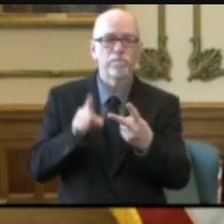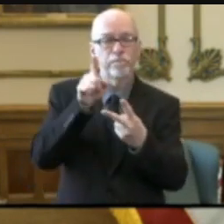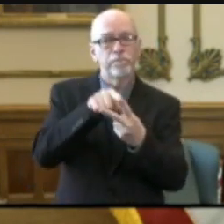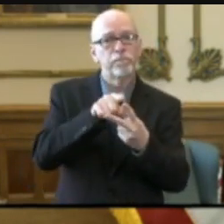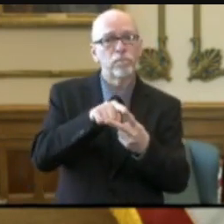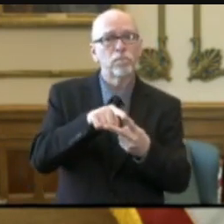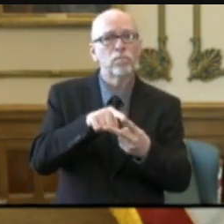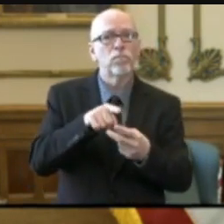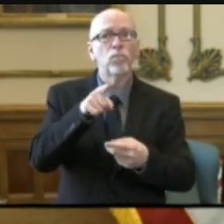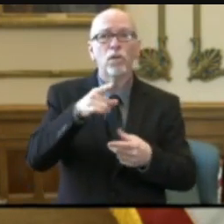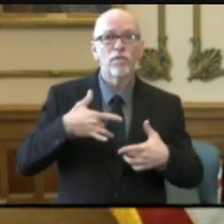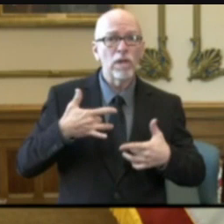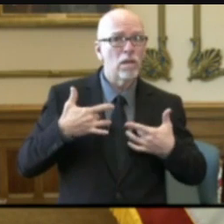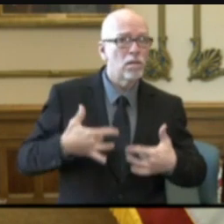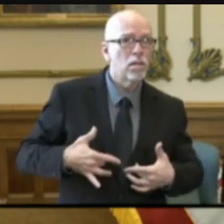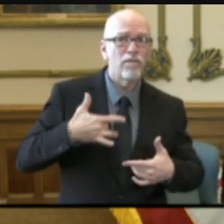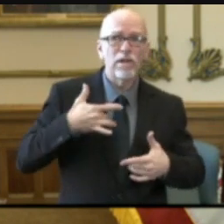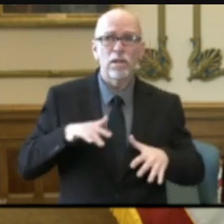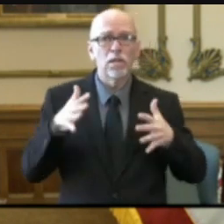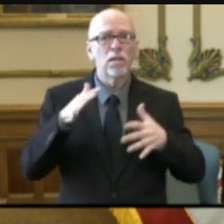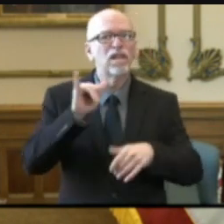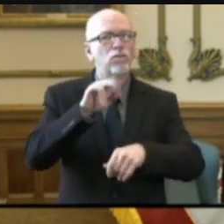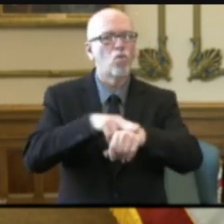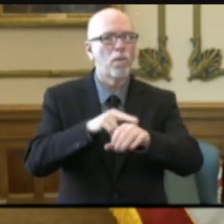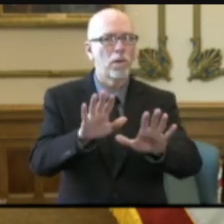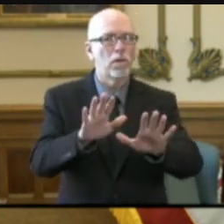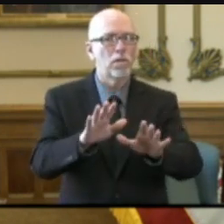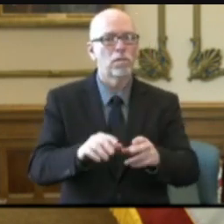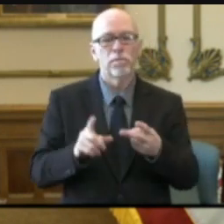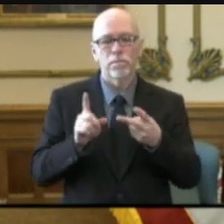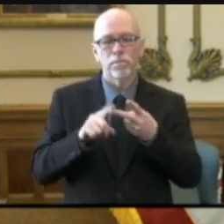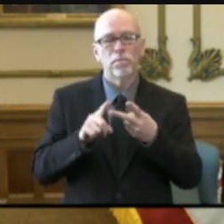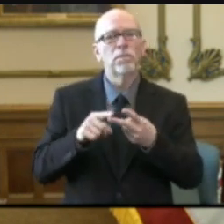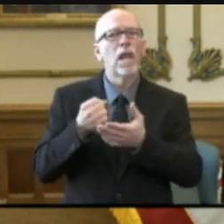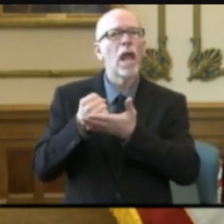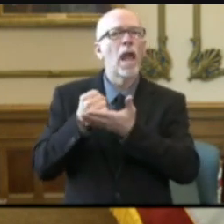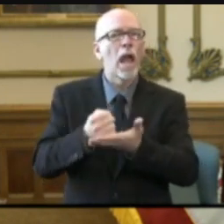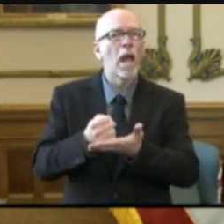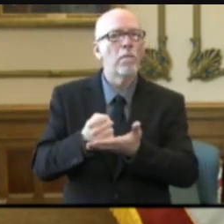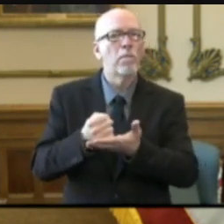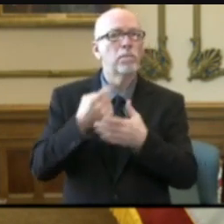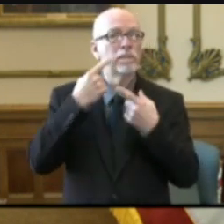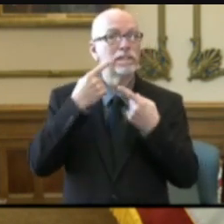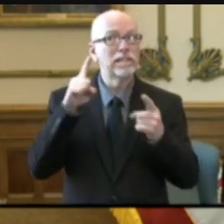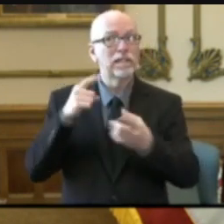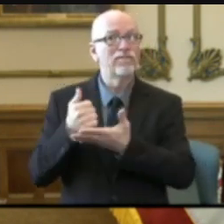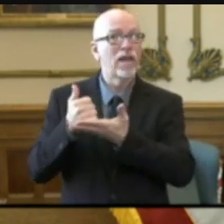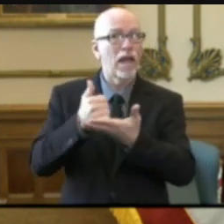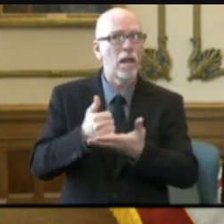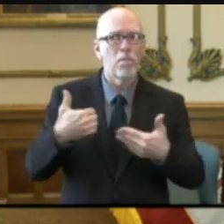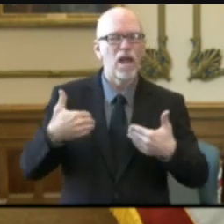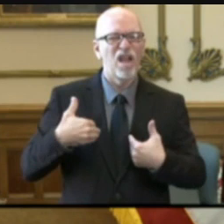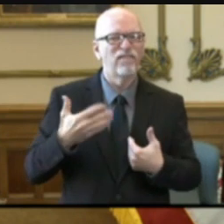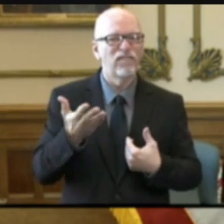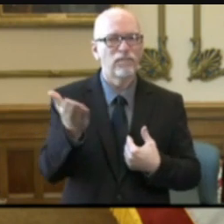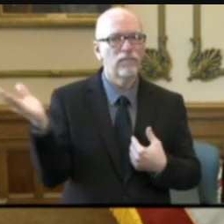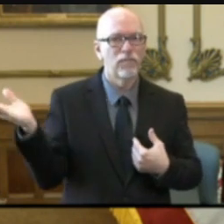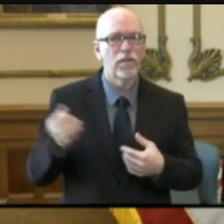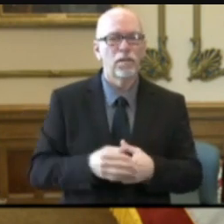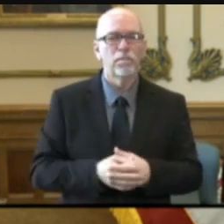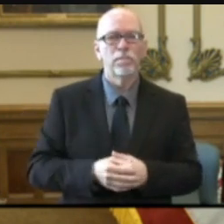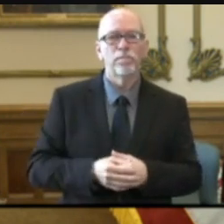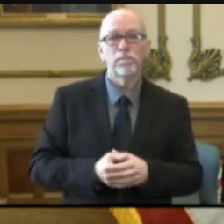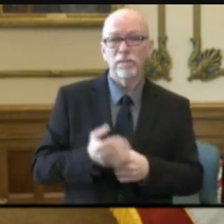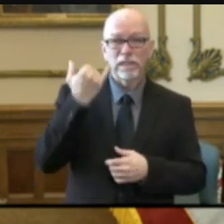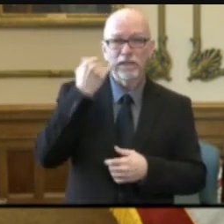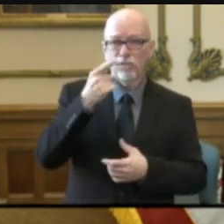it's normal to feel this way. And two, help, and help that works, is available. If you find